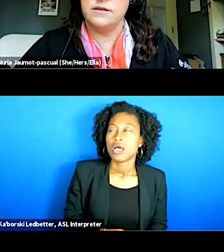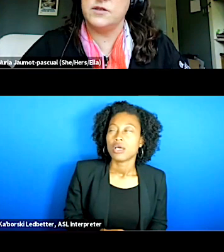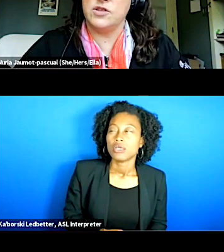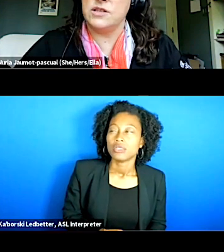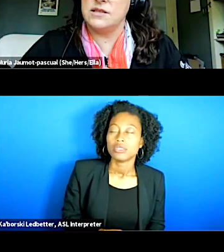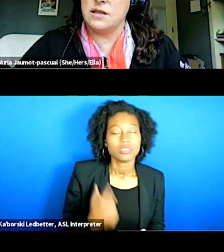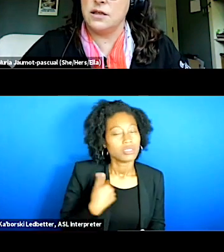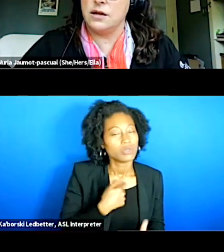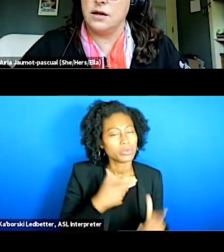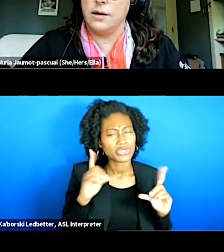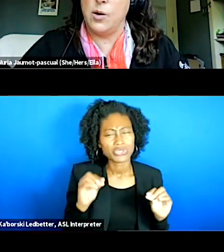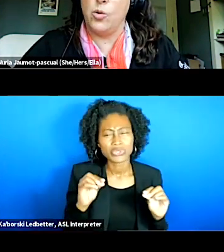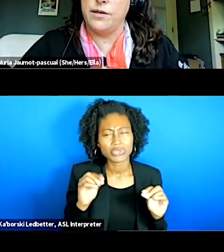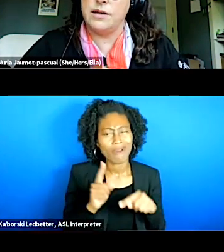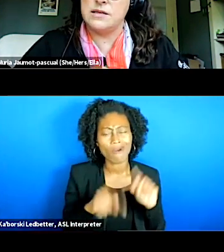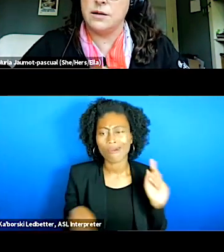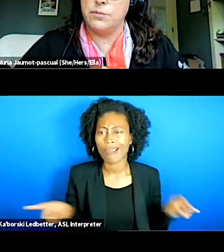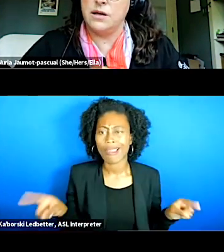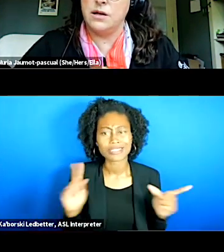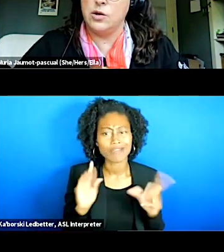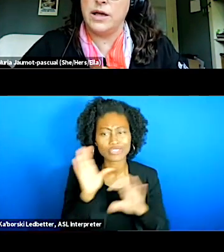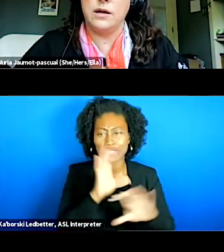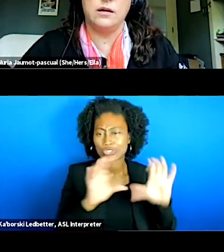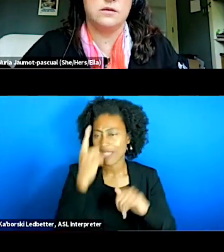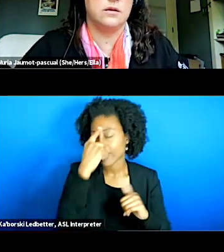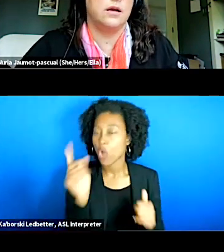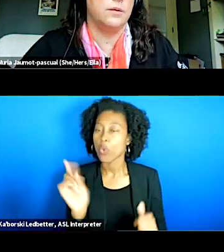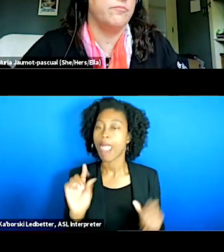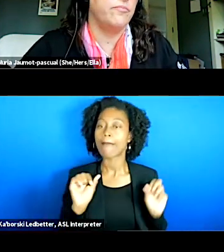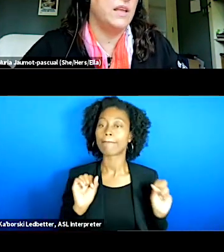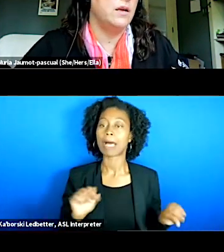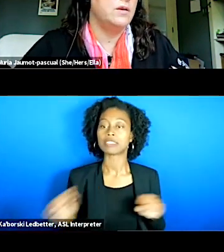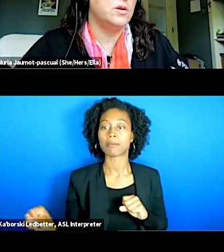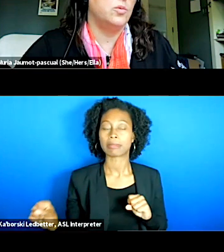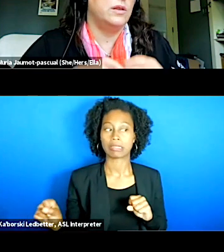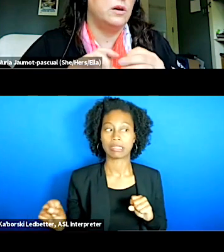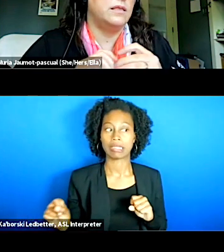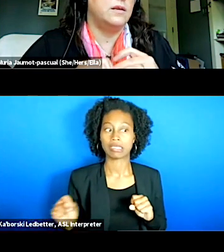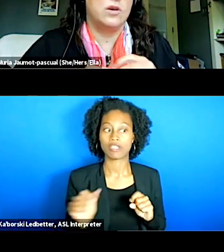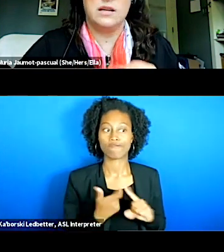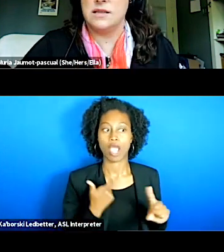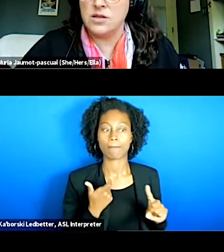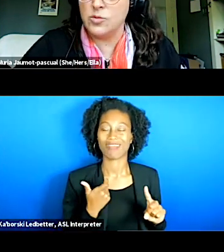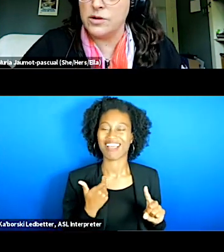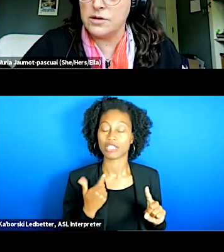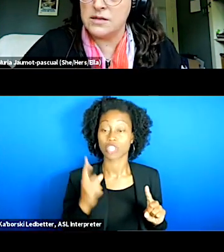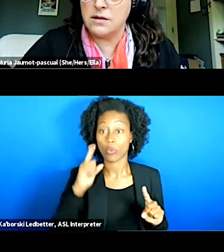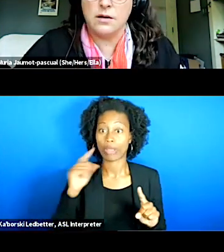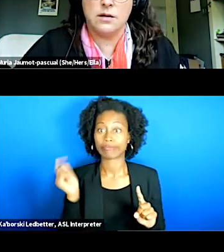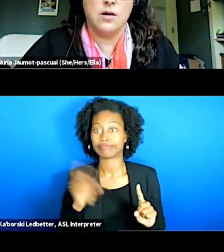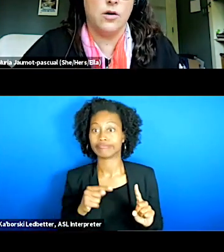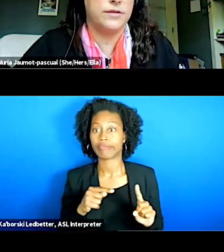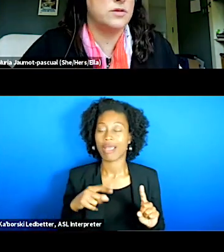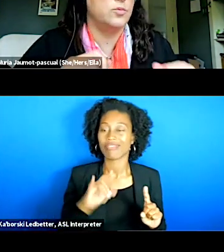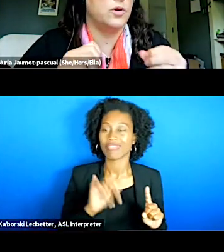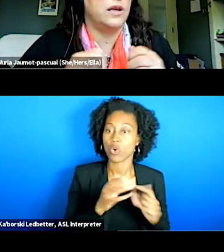all kinds of searches thinking about where this can be located. So we look at the organization where